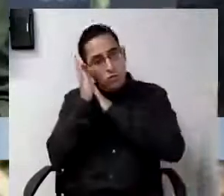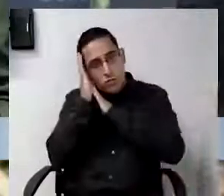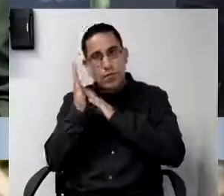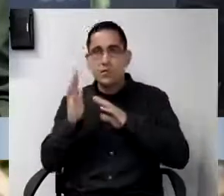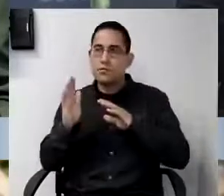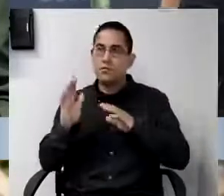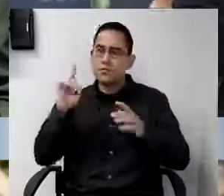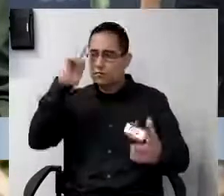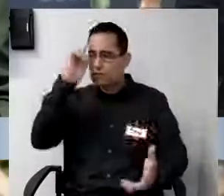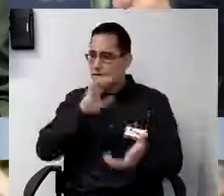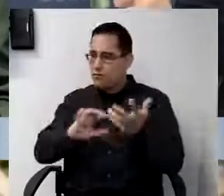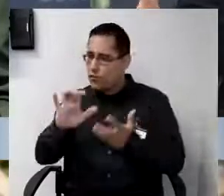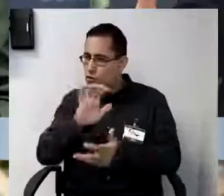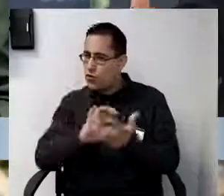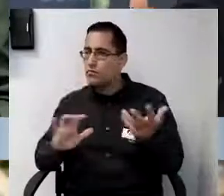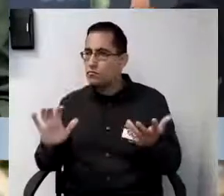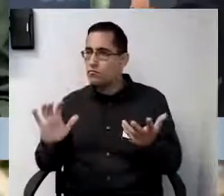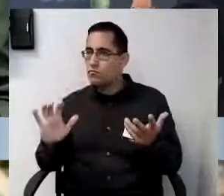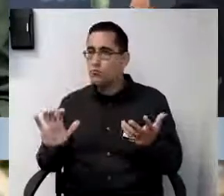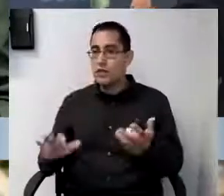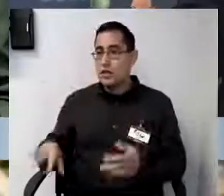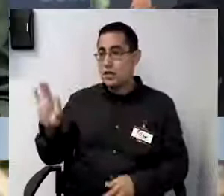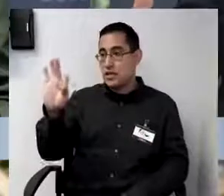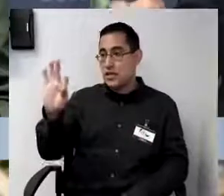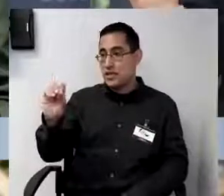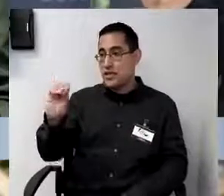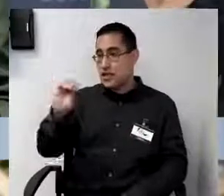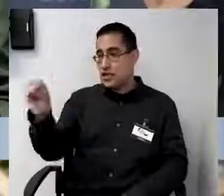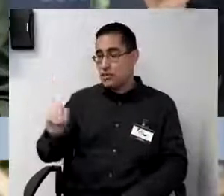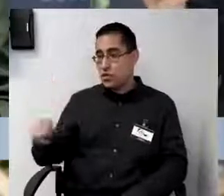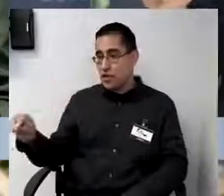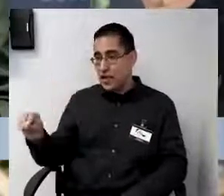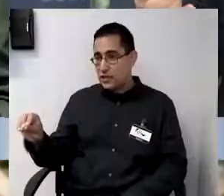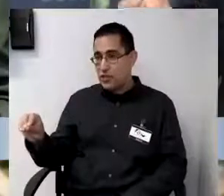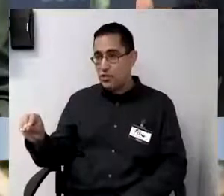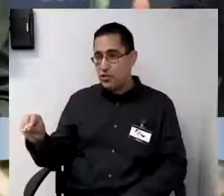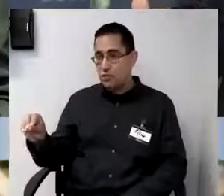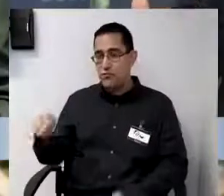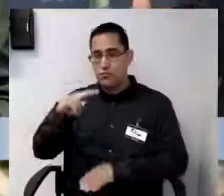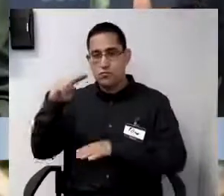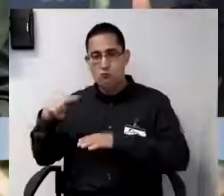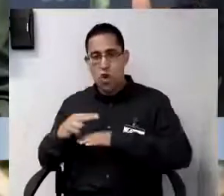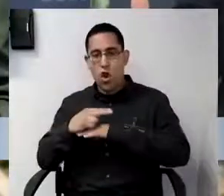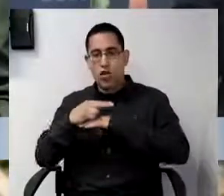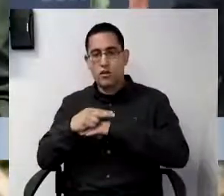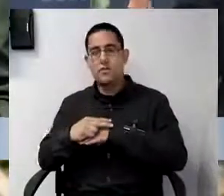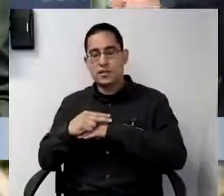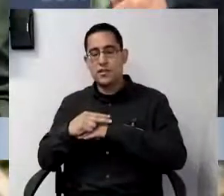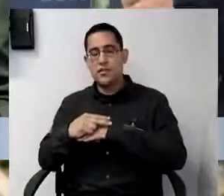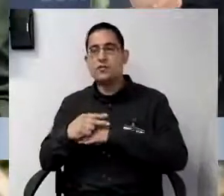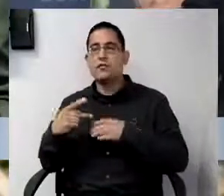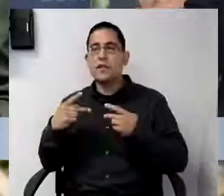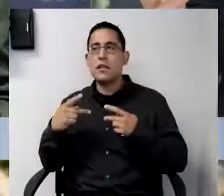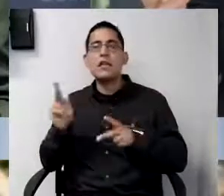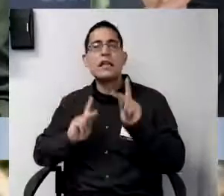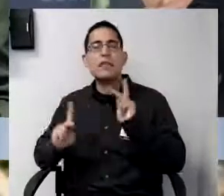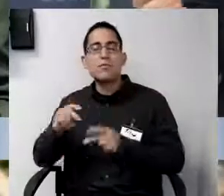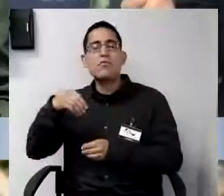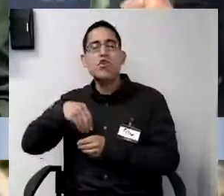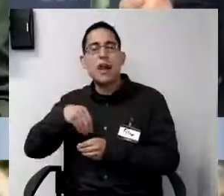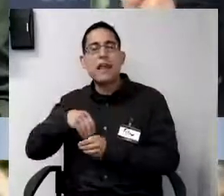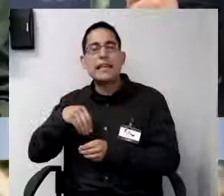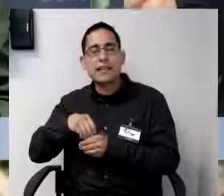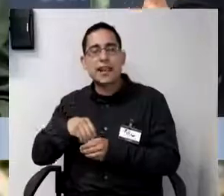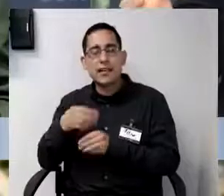confusing. So when I talk about the 90% occupancy rate, I'm only talking about the actual physical beds. So if